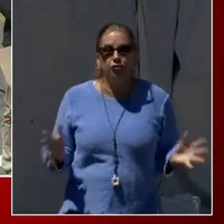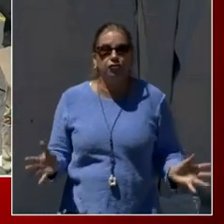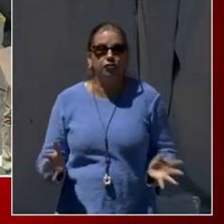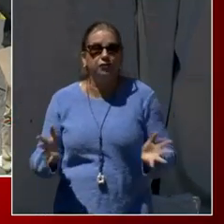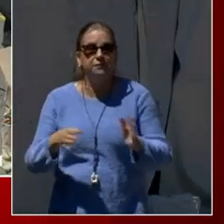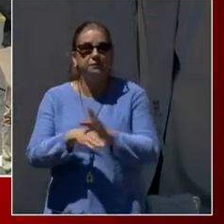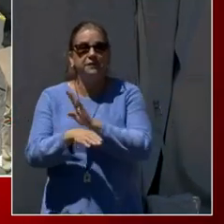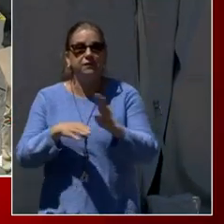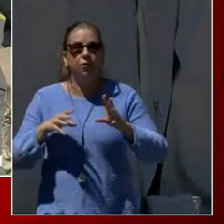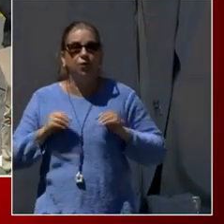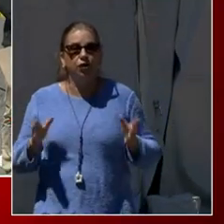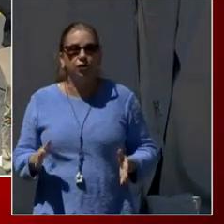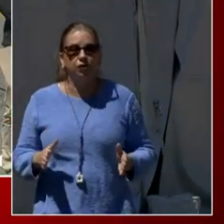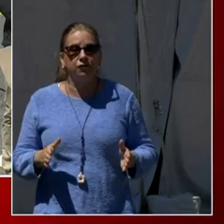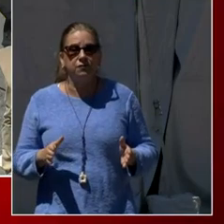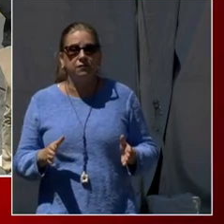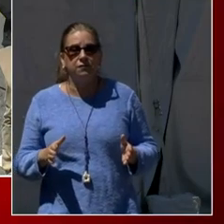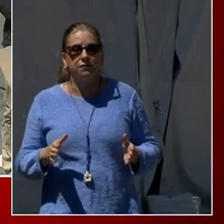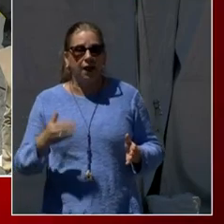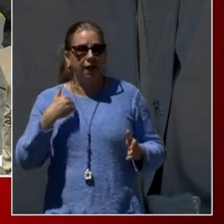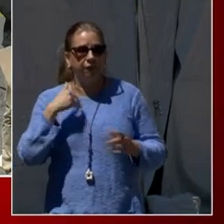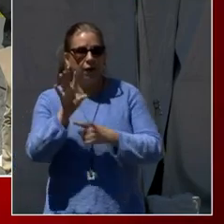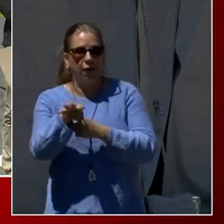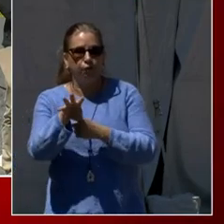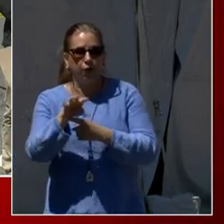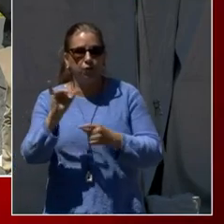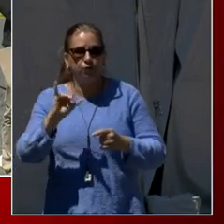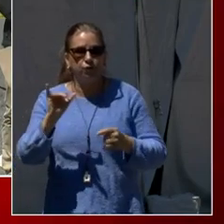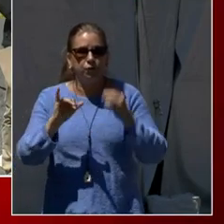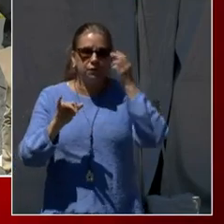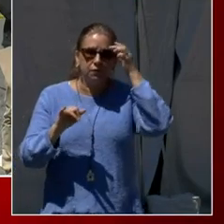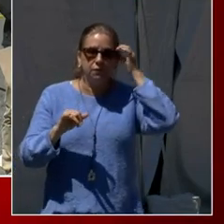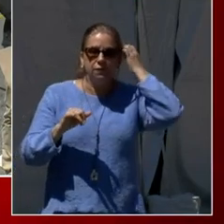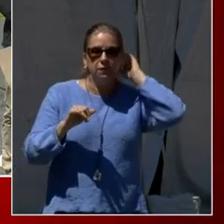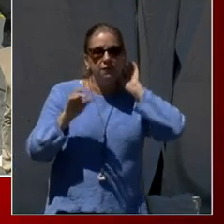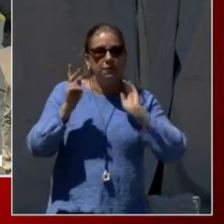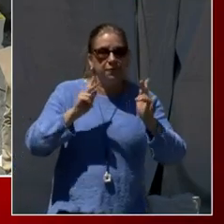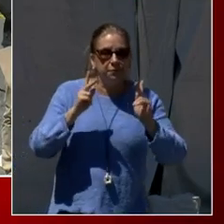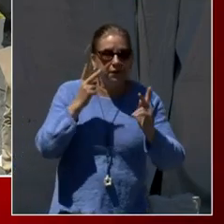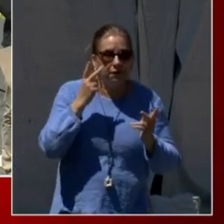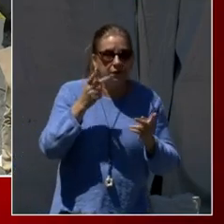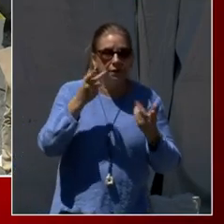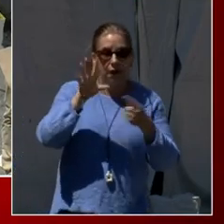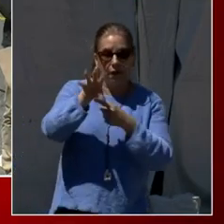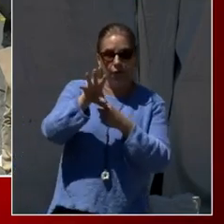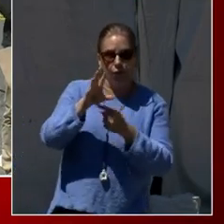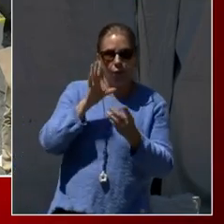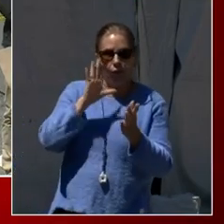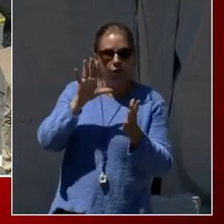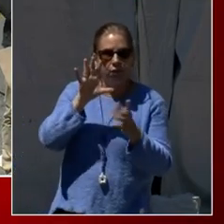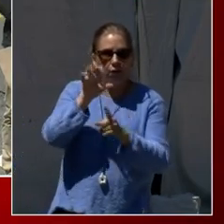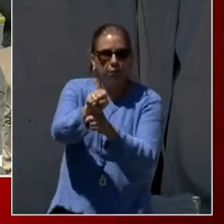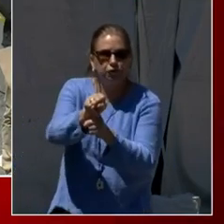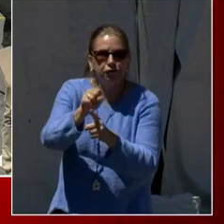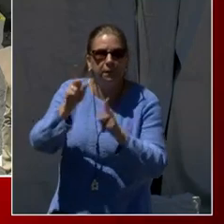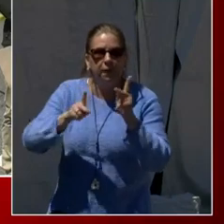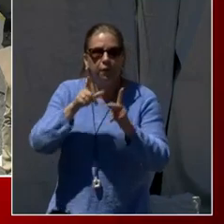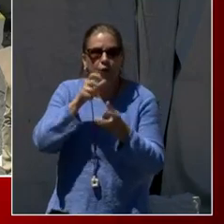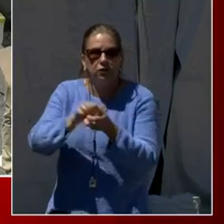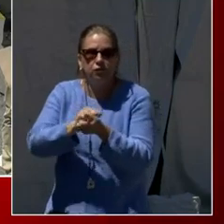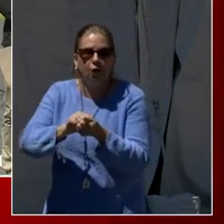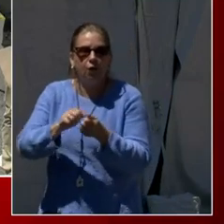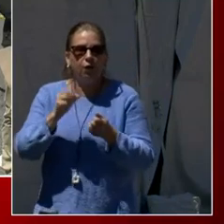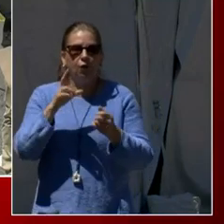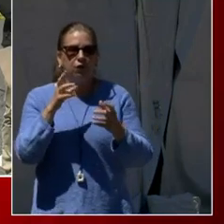they do have images of people either destroying property or hurting somebody, that they share those images with us, and I can assure you we will follow